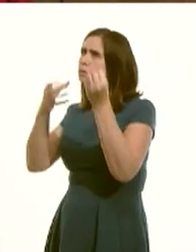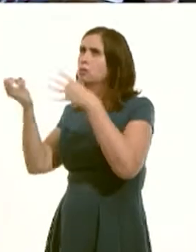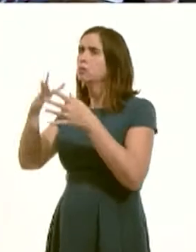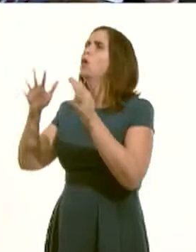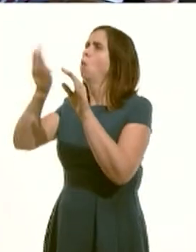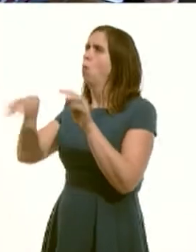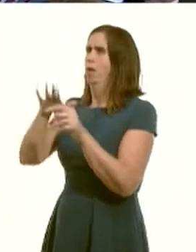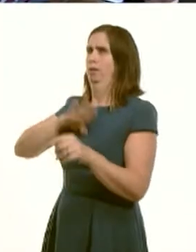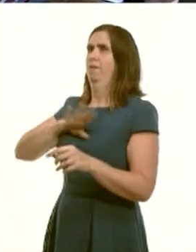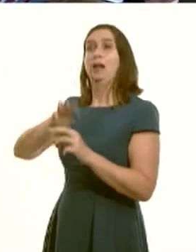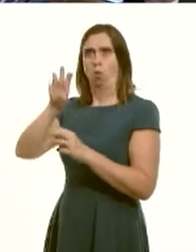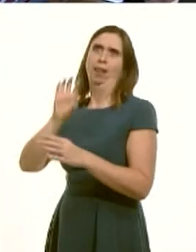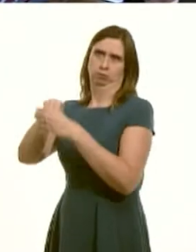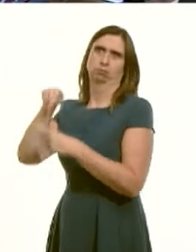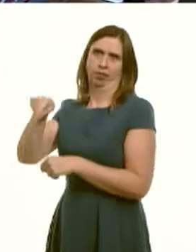full part.